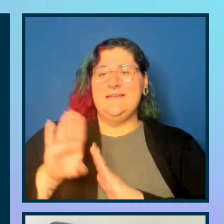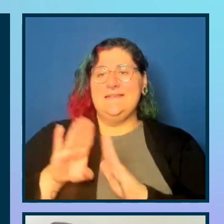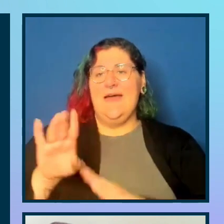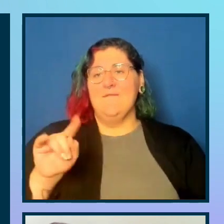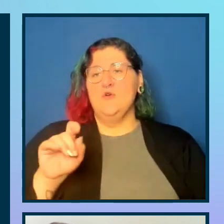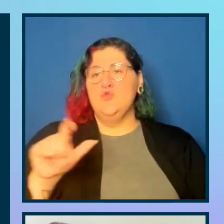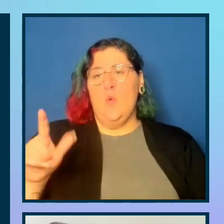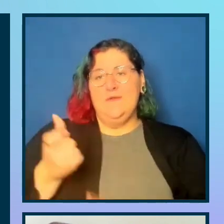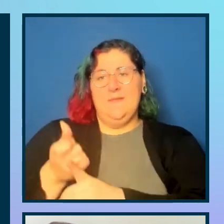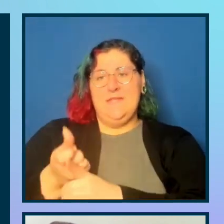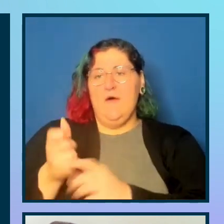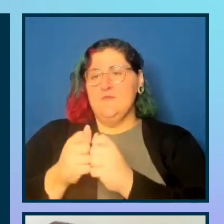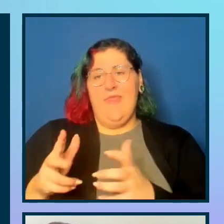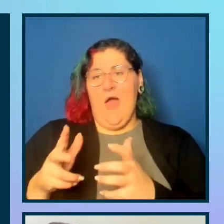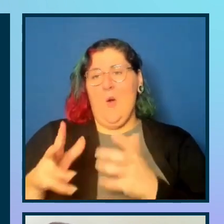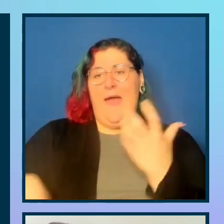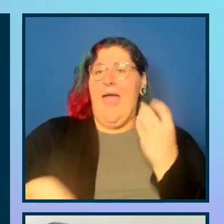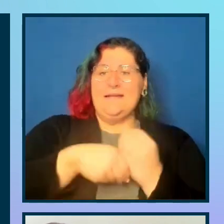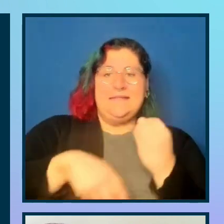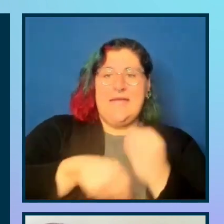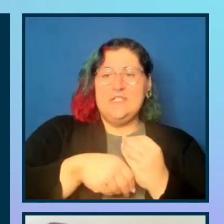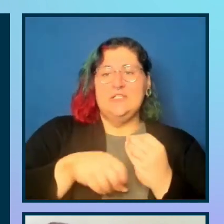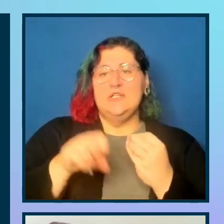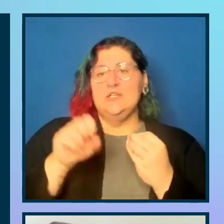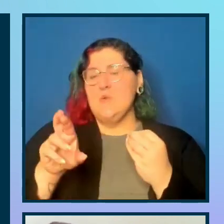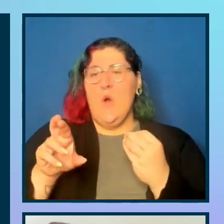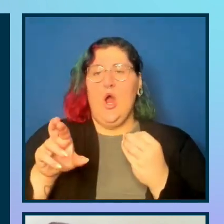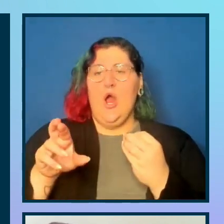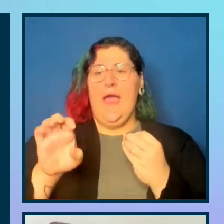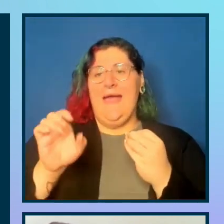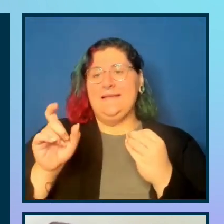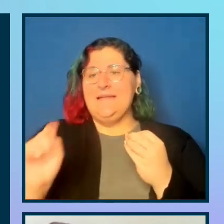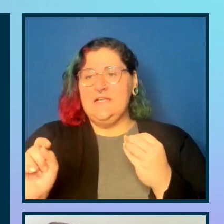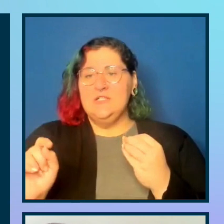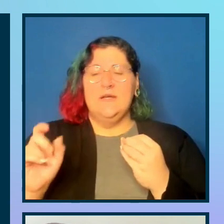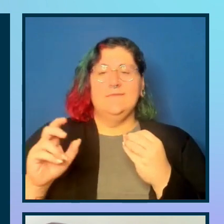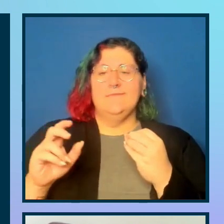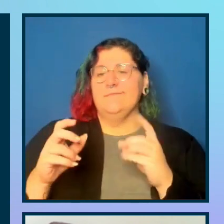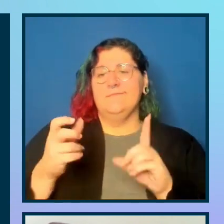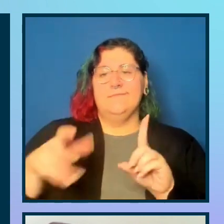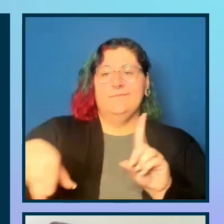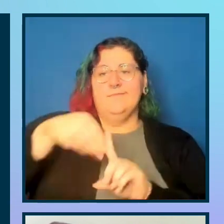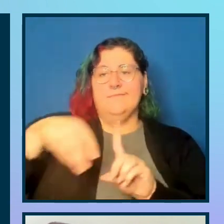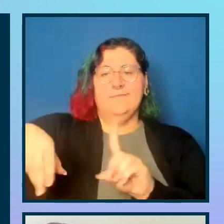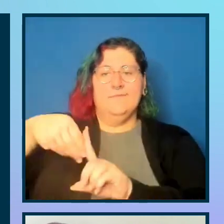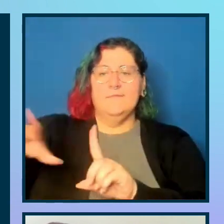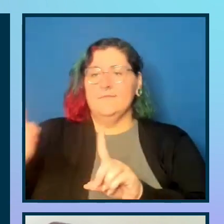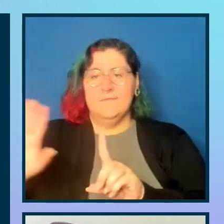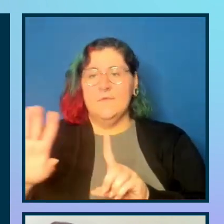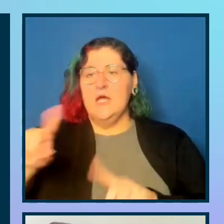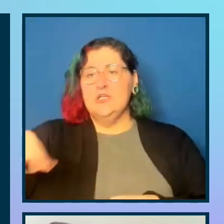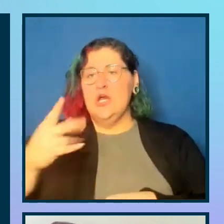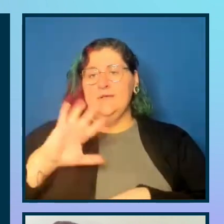any extensions or using the Axe developer extension that's available on the Chrome Web Store or the